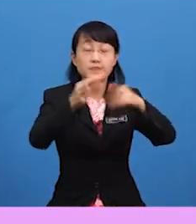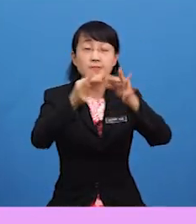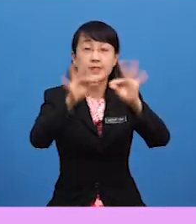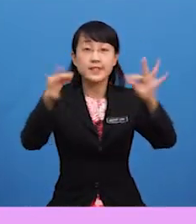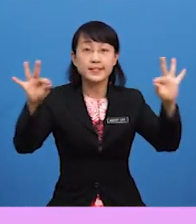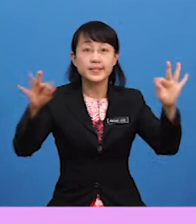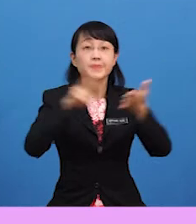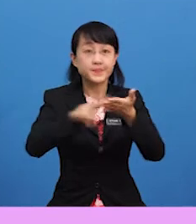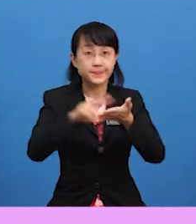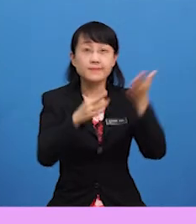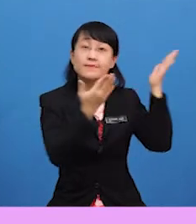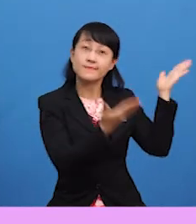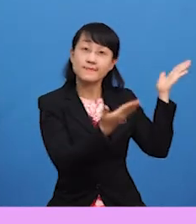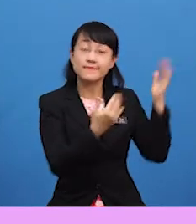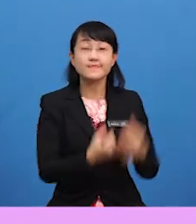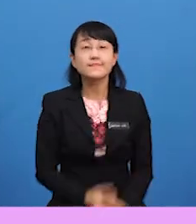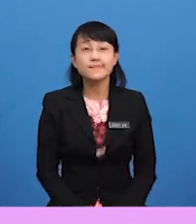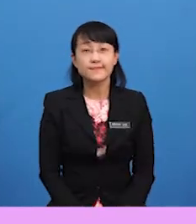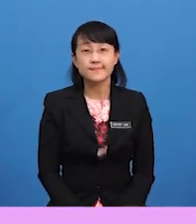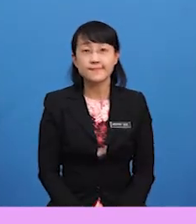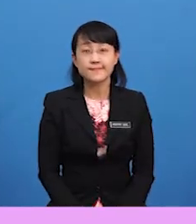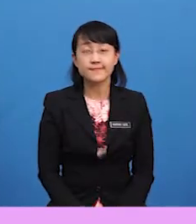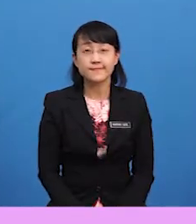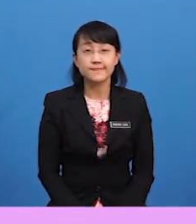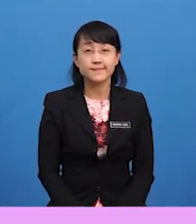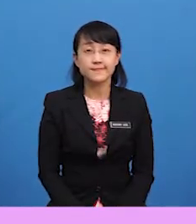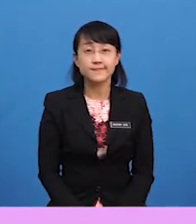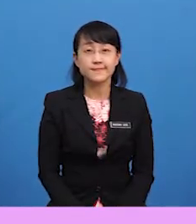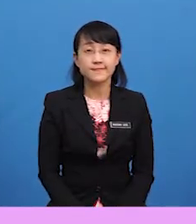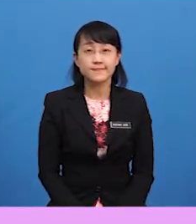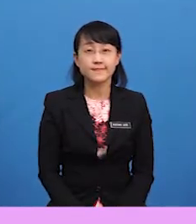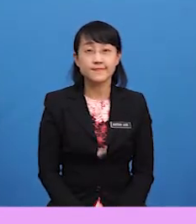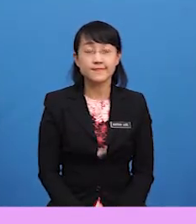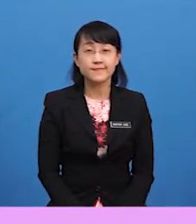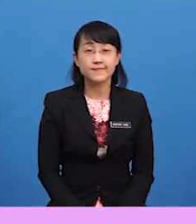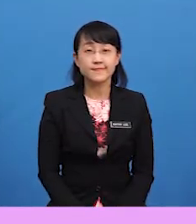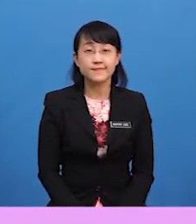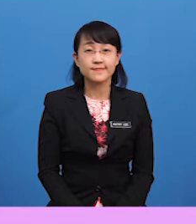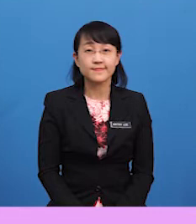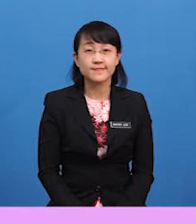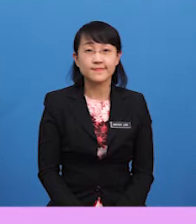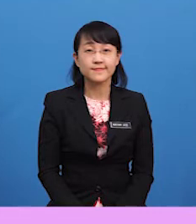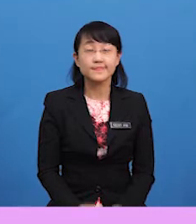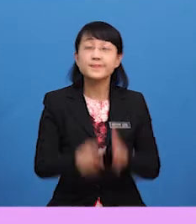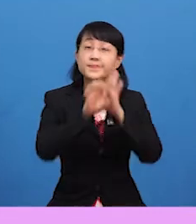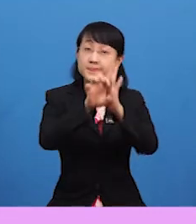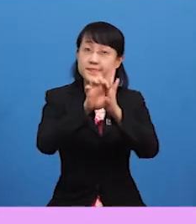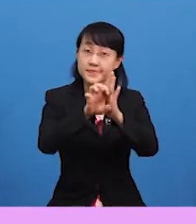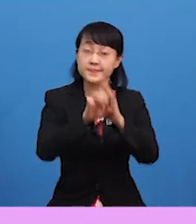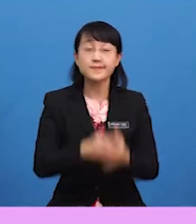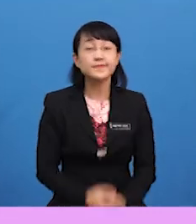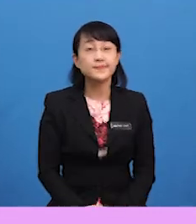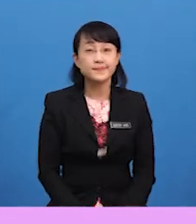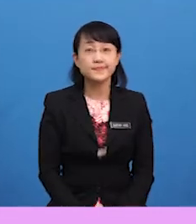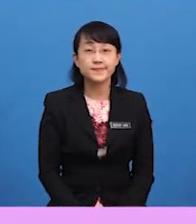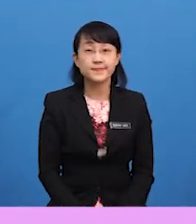that combines two or more ideas with commas and conjunctions. For example,